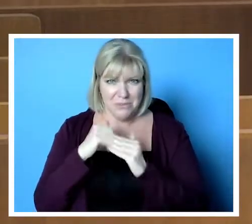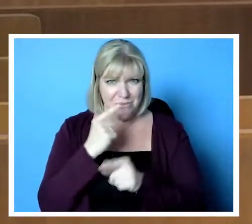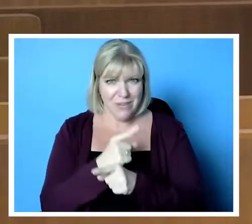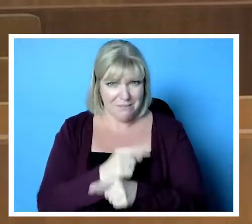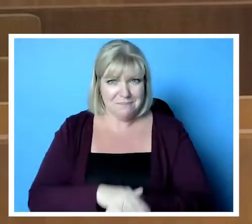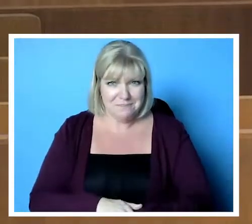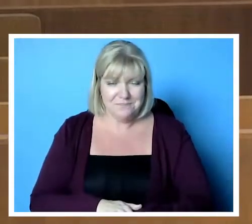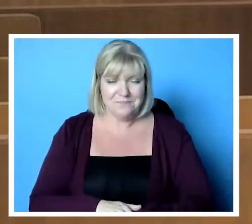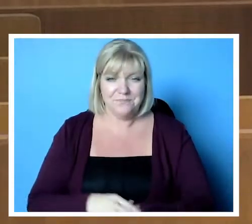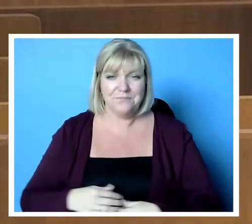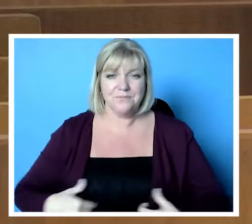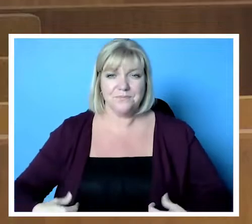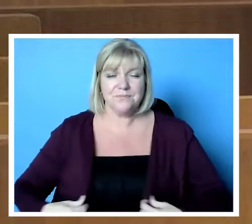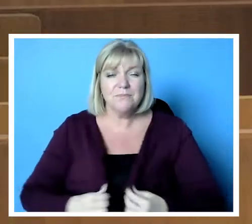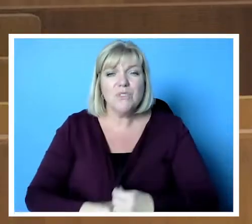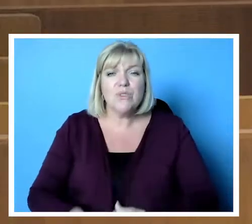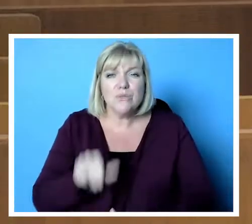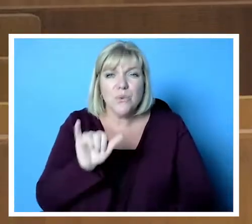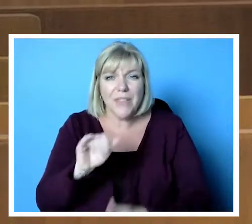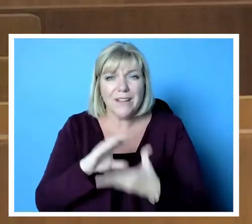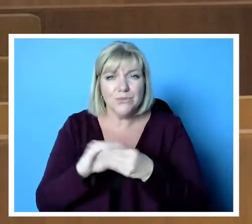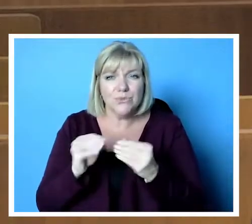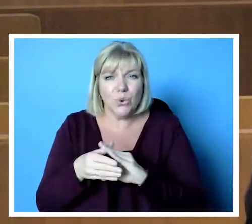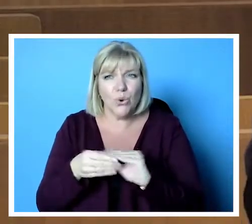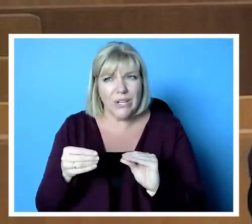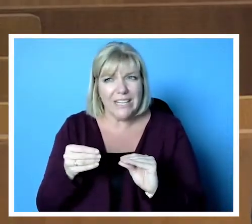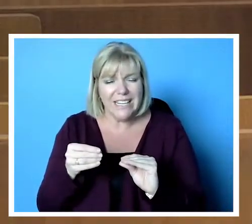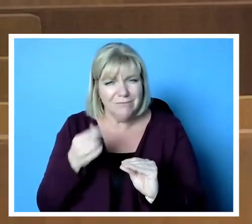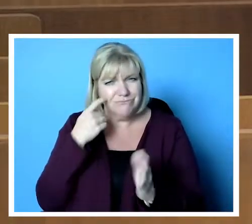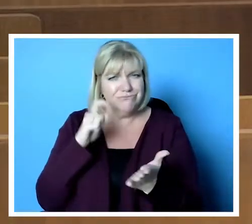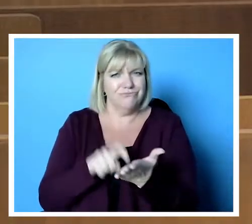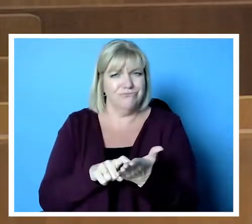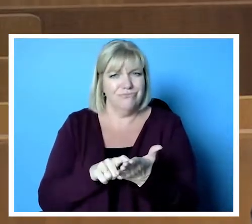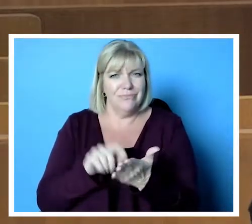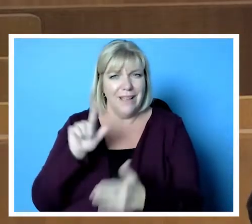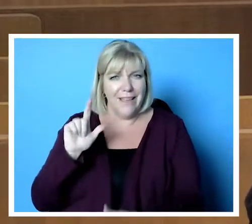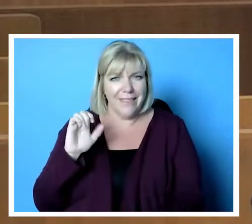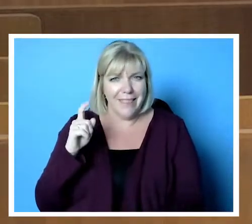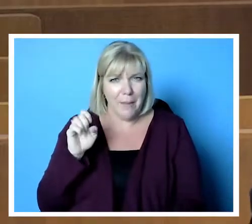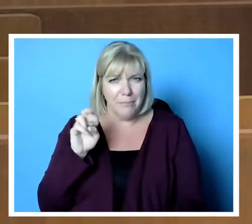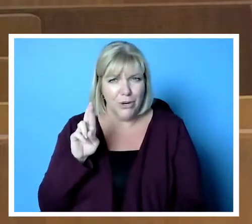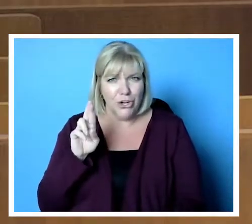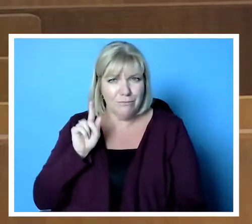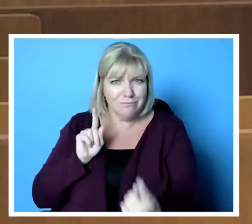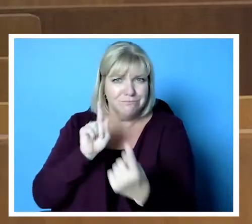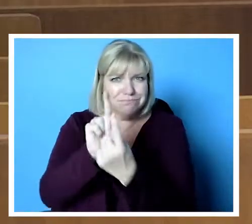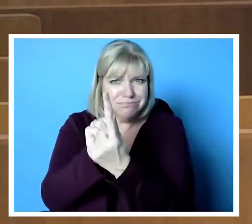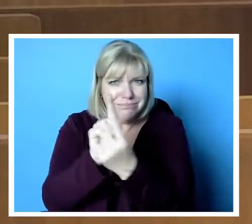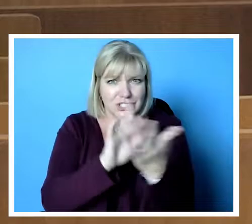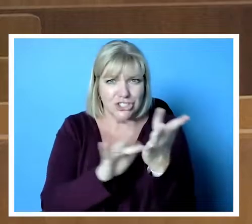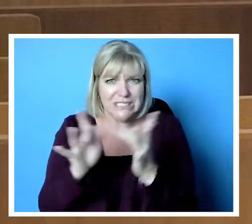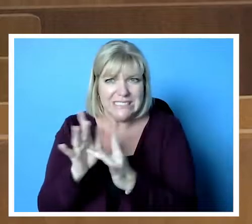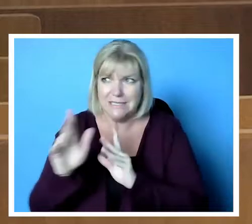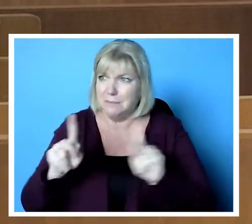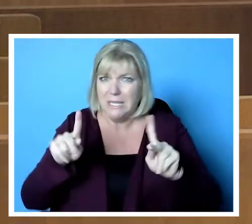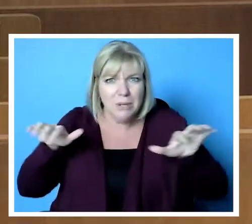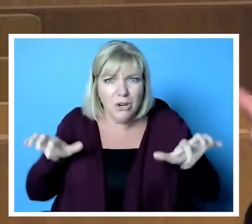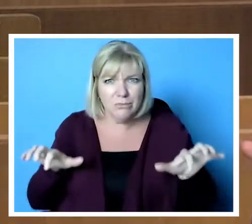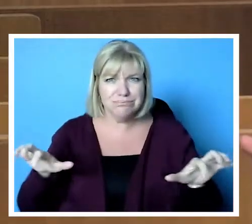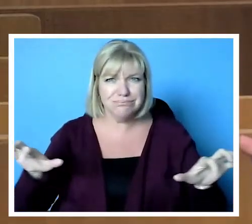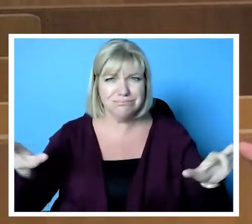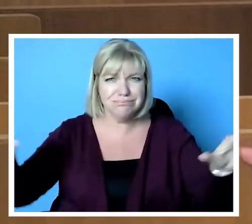truly striking in this story that the leper approaches Jesus in the middle of a crowd, and